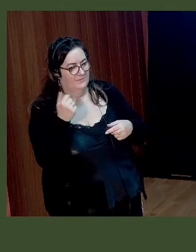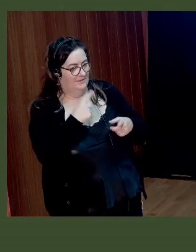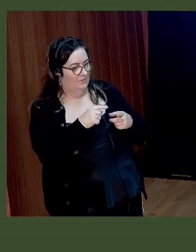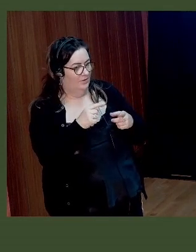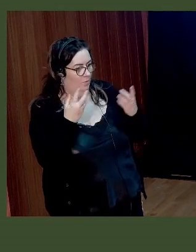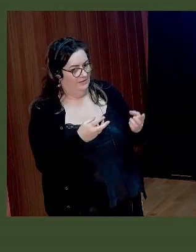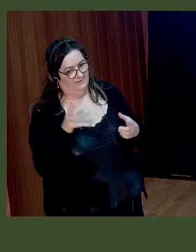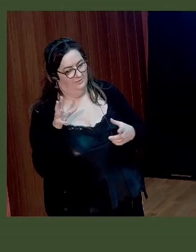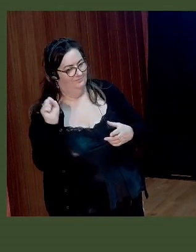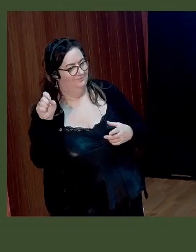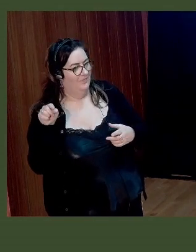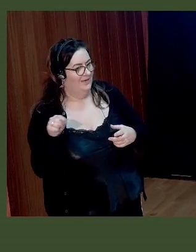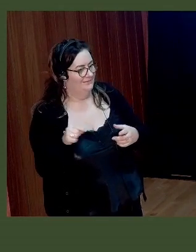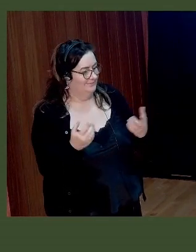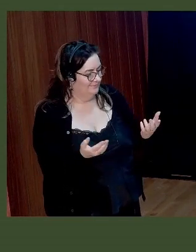state was sought, and